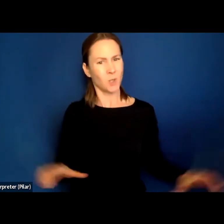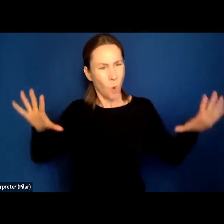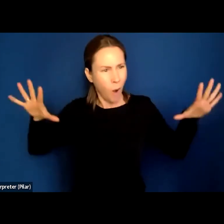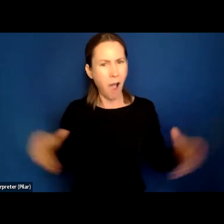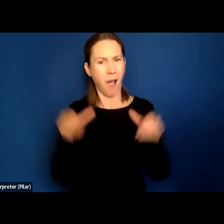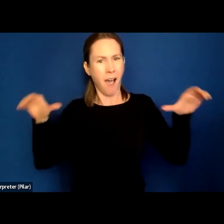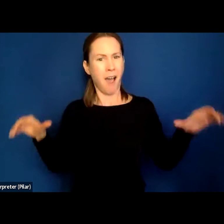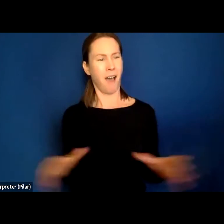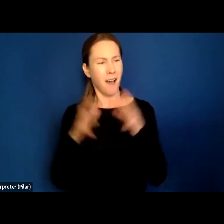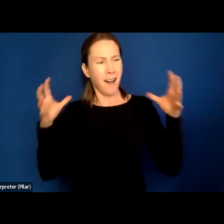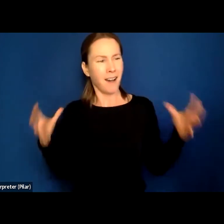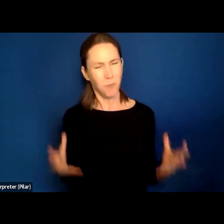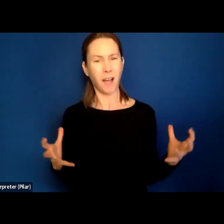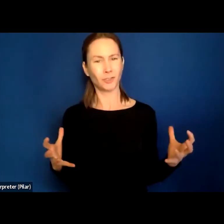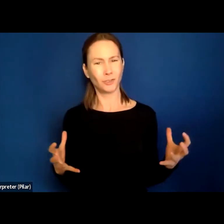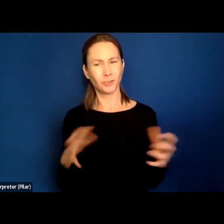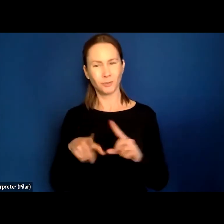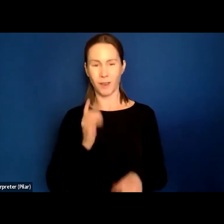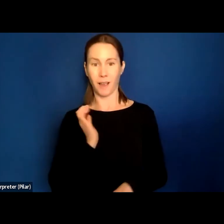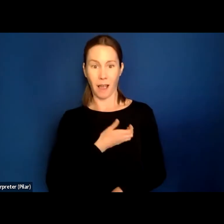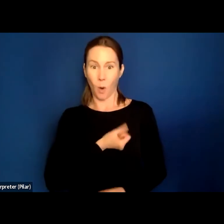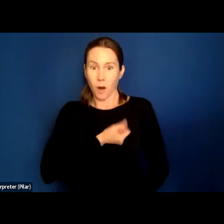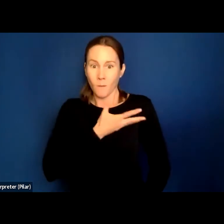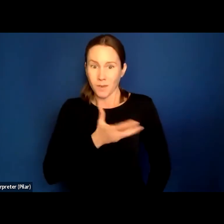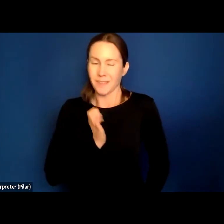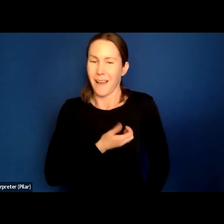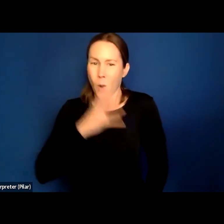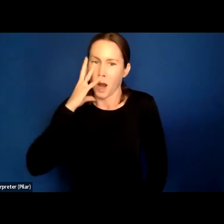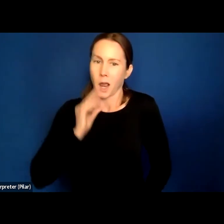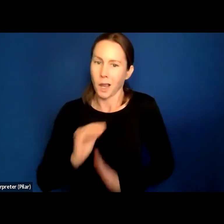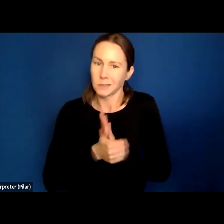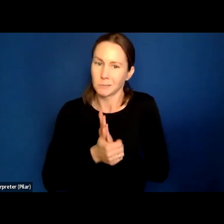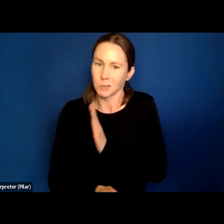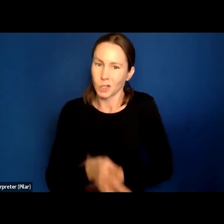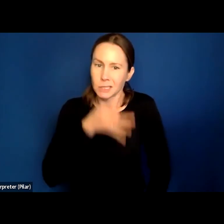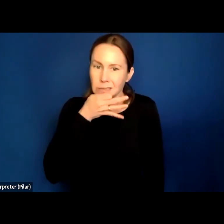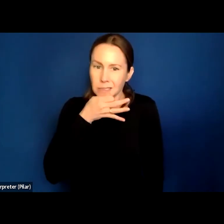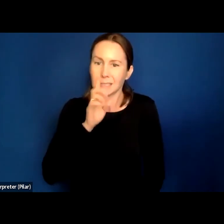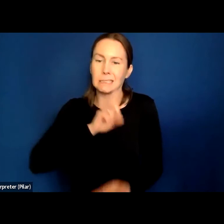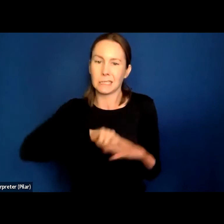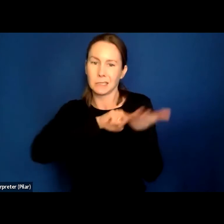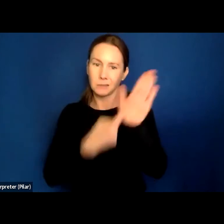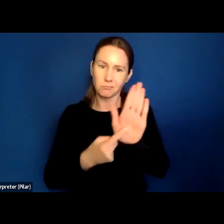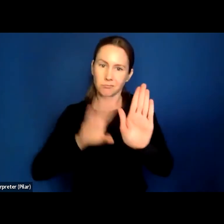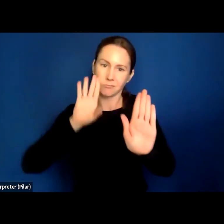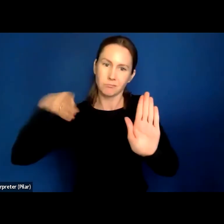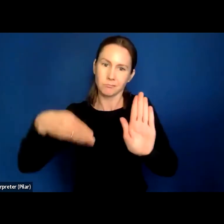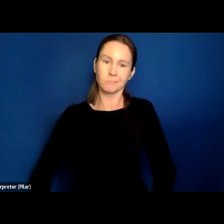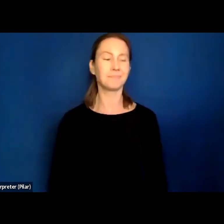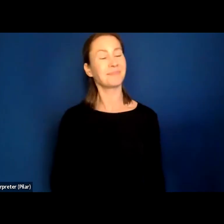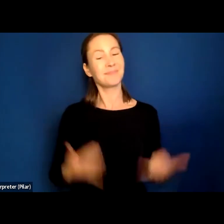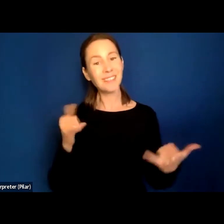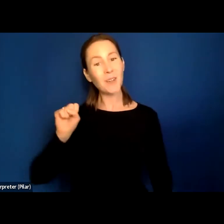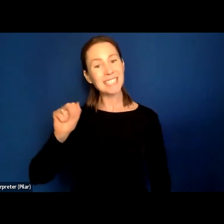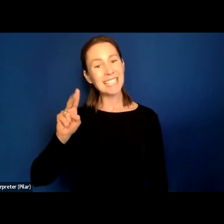and expertise take center stage. So without further ado, let me turn to Sandy Ho, who will set